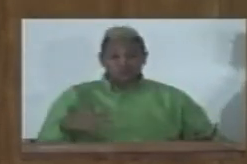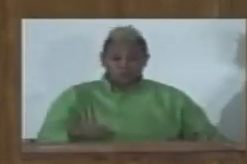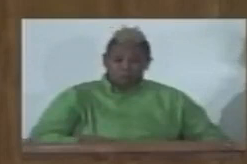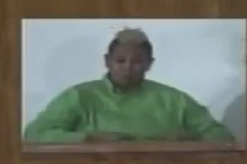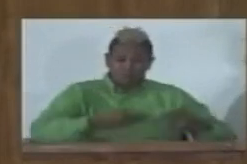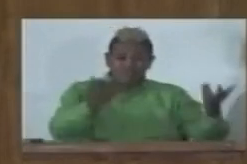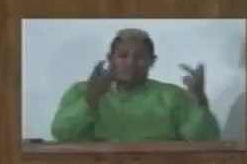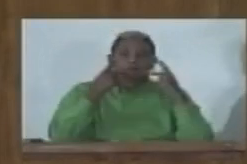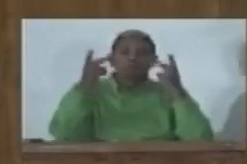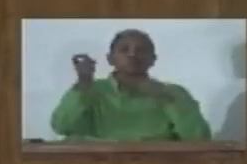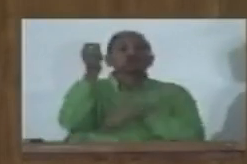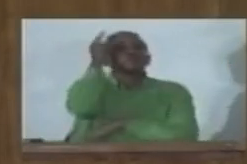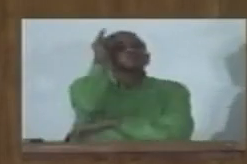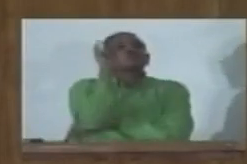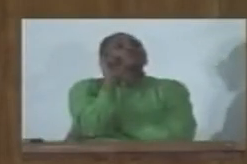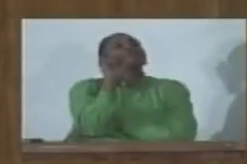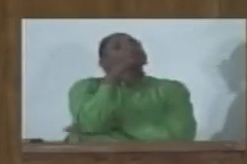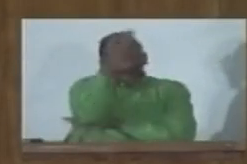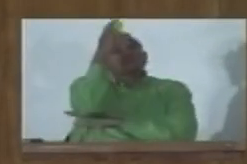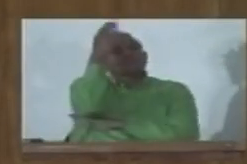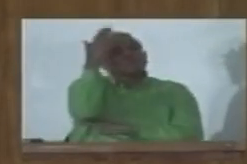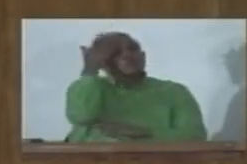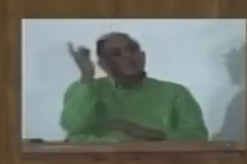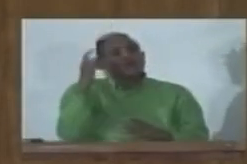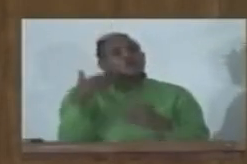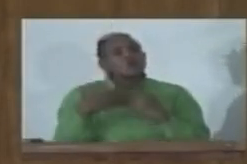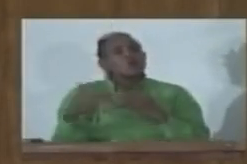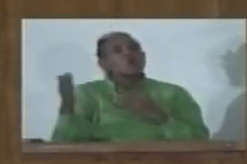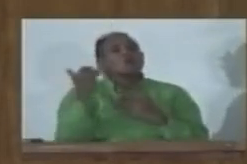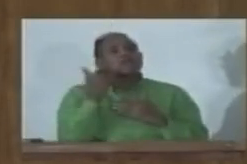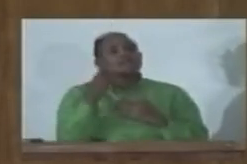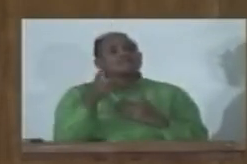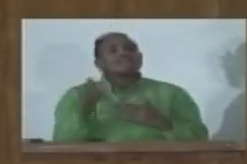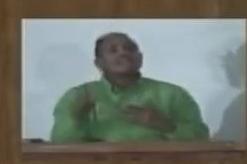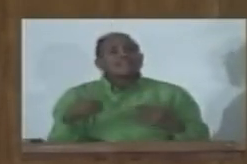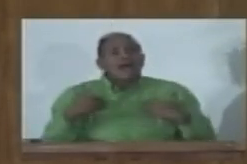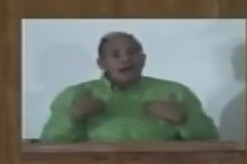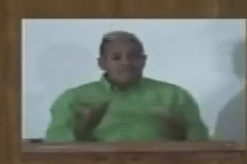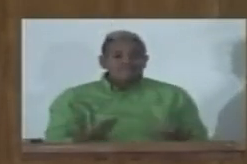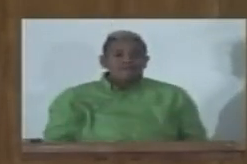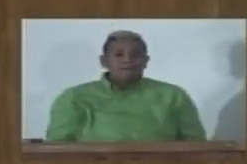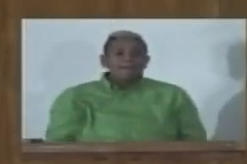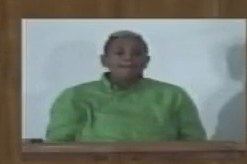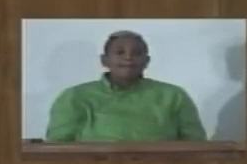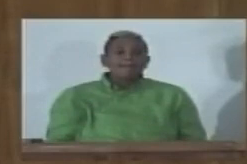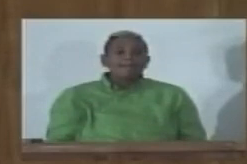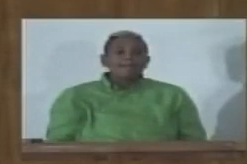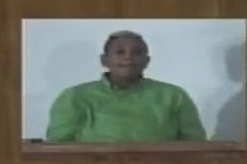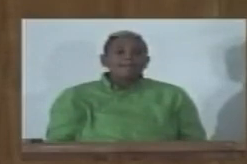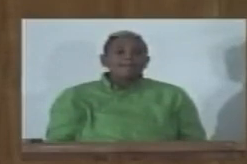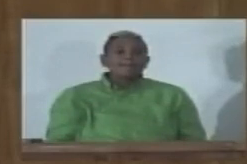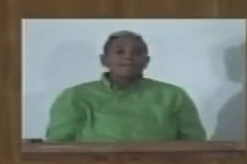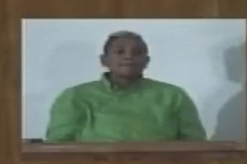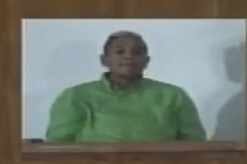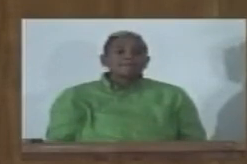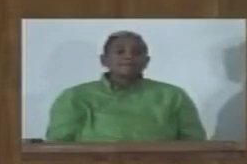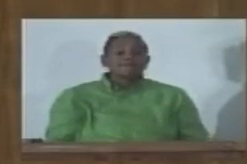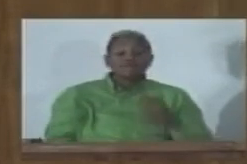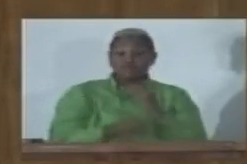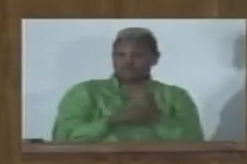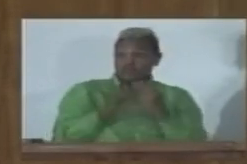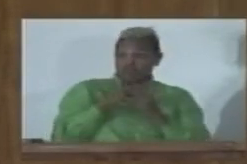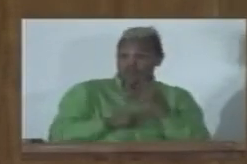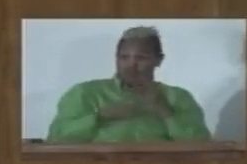public so parents would know where to go if there is a need. Also, is there a cost